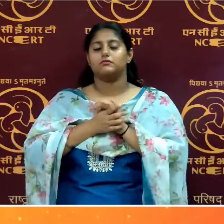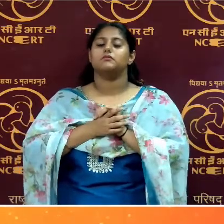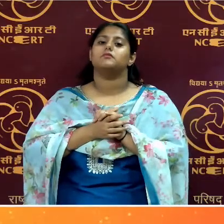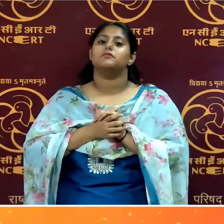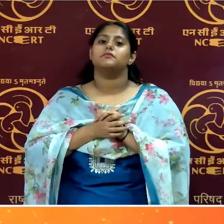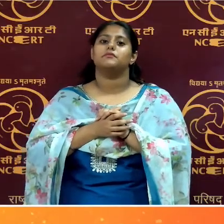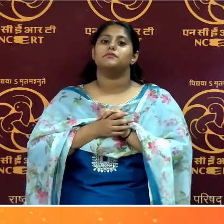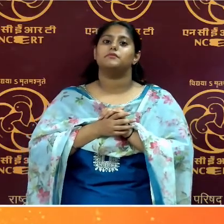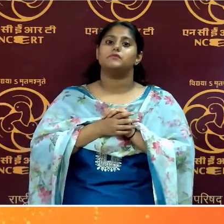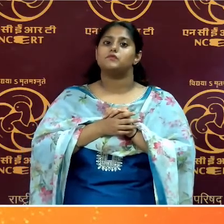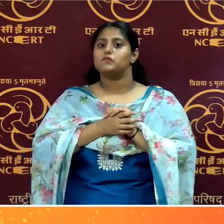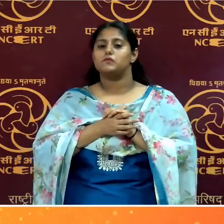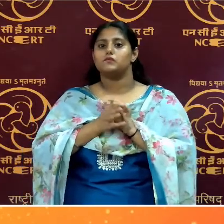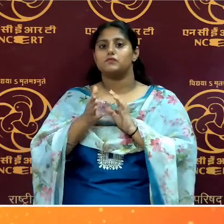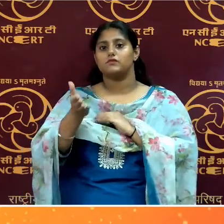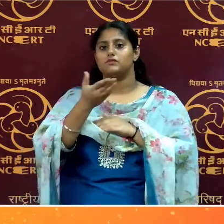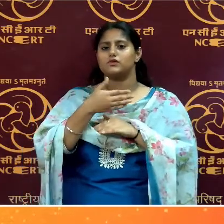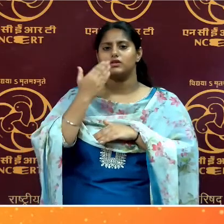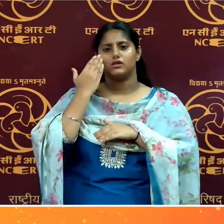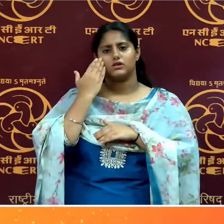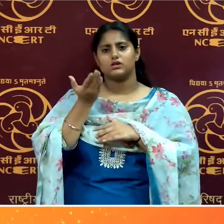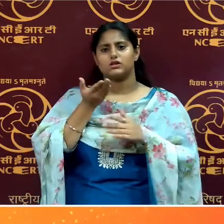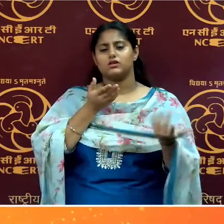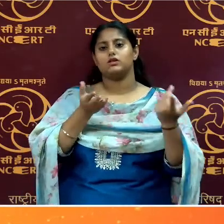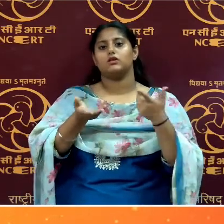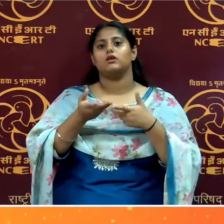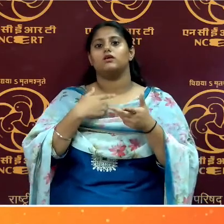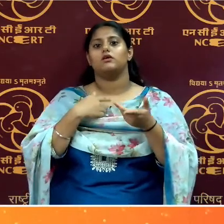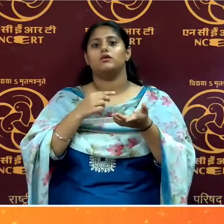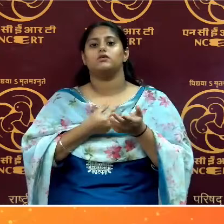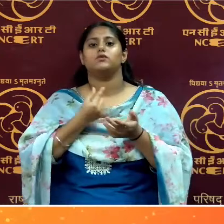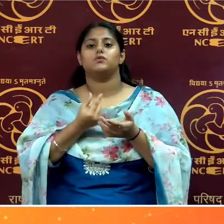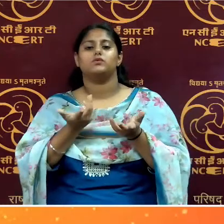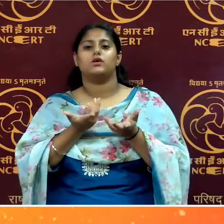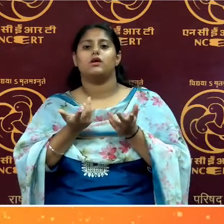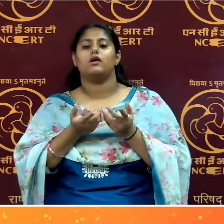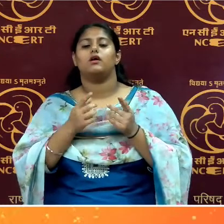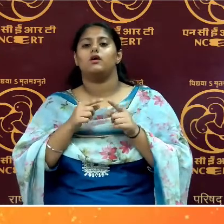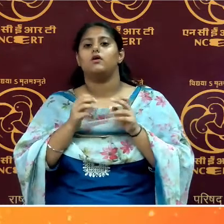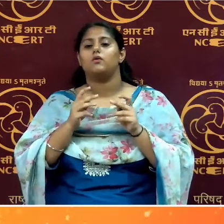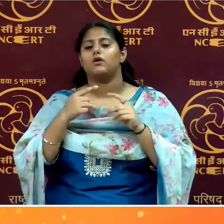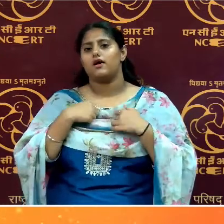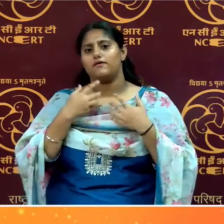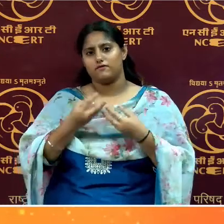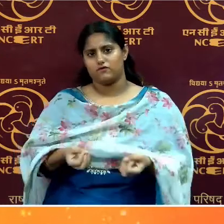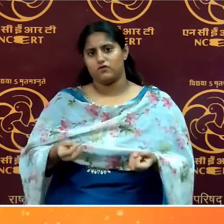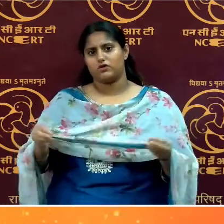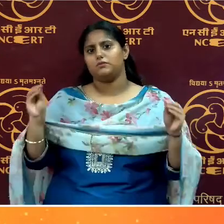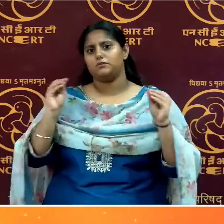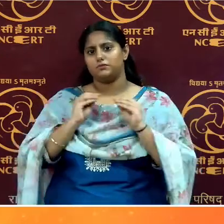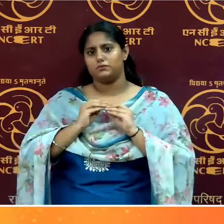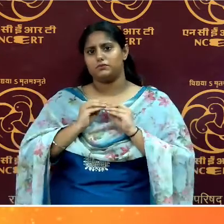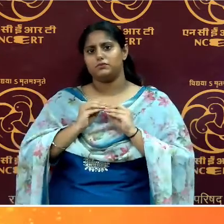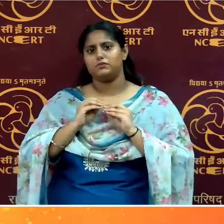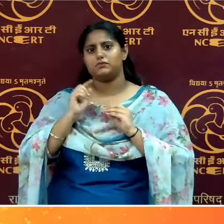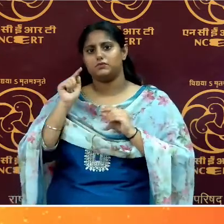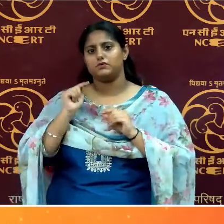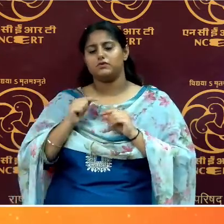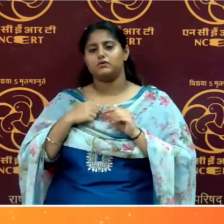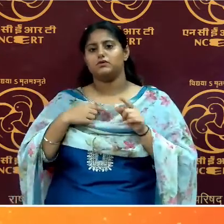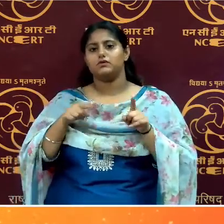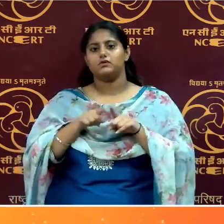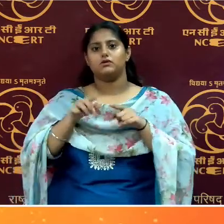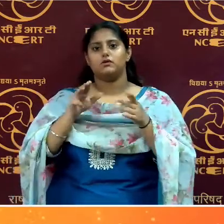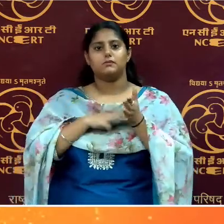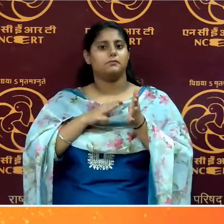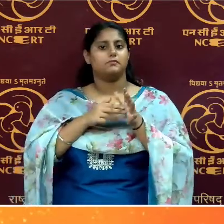be wise enough to know that what is to be used. Okay. Now I want to understand one more thing. You've used this term masses here. You